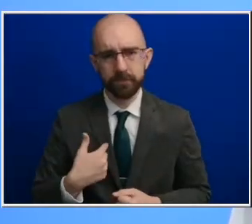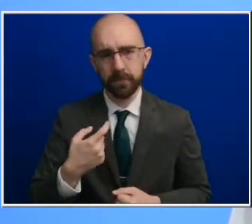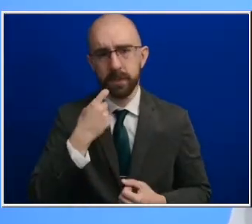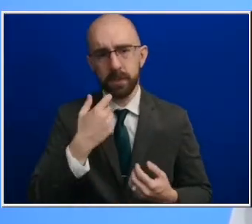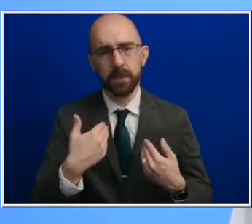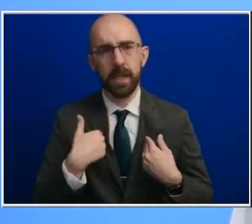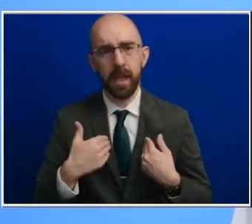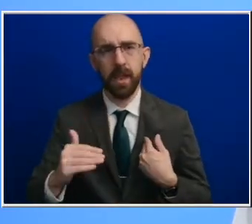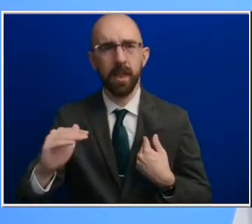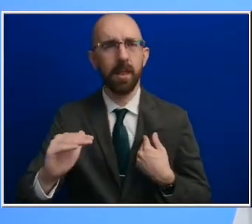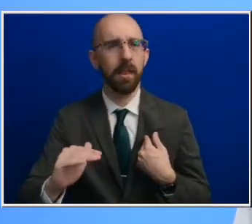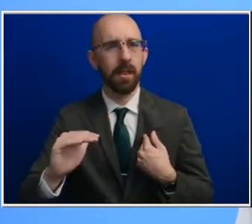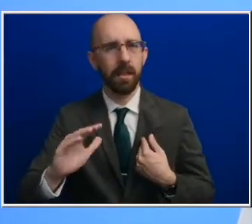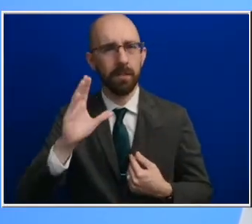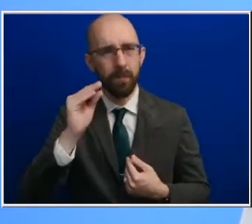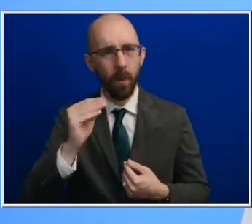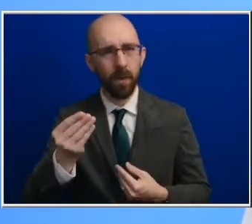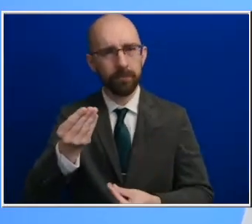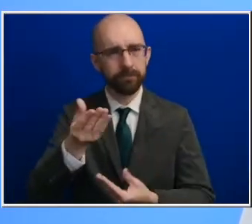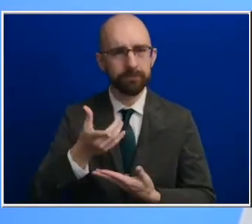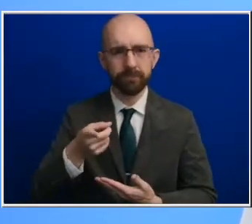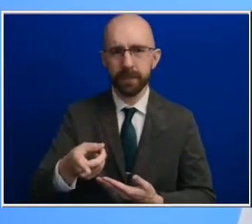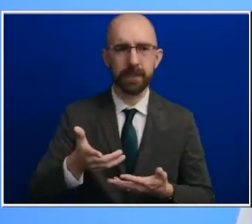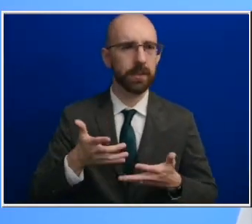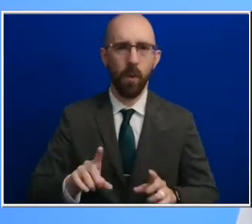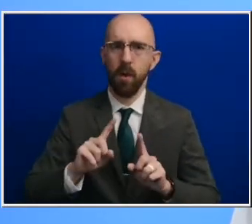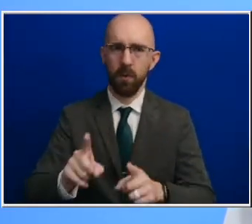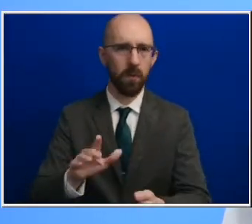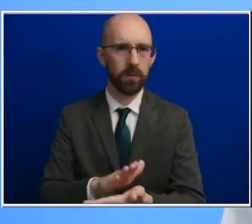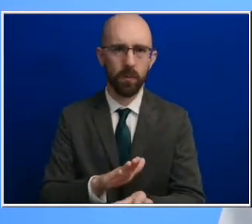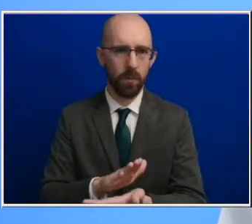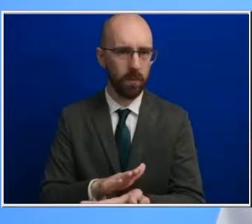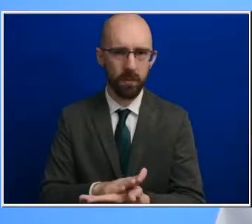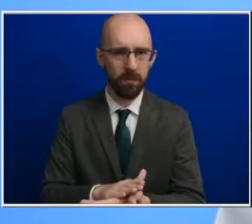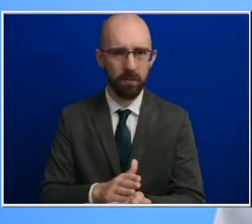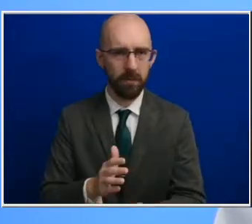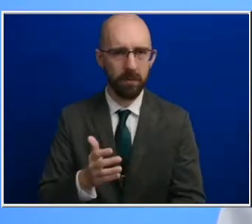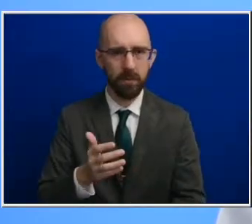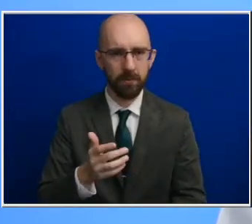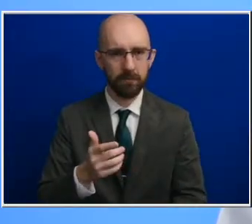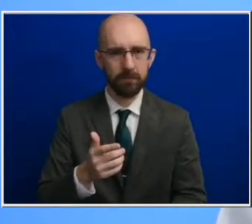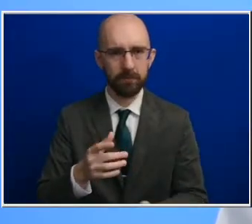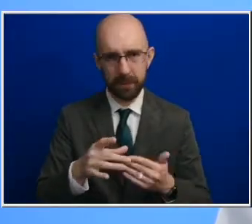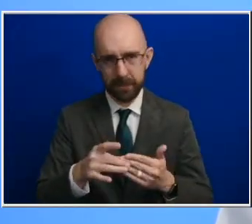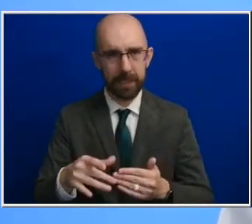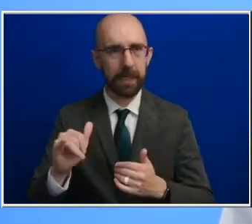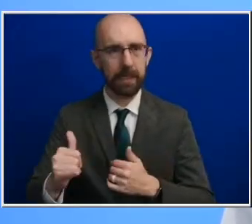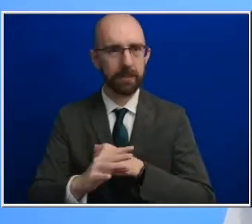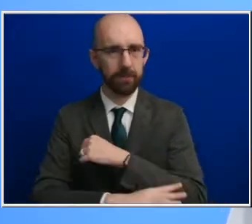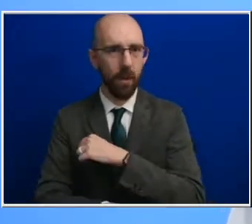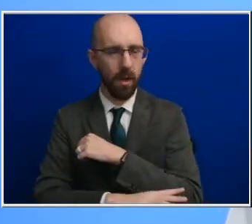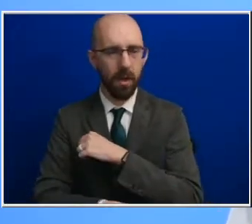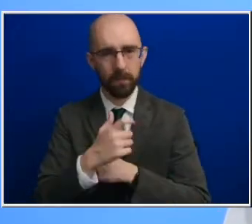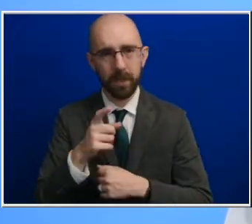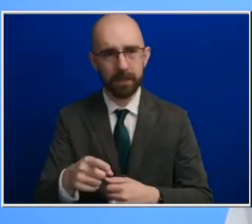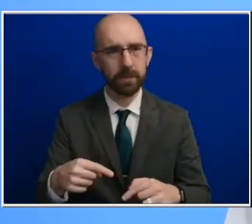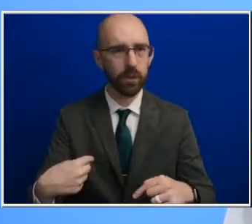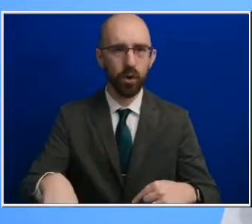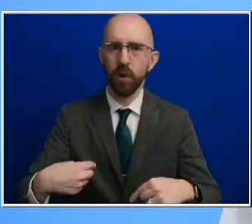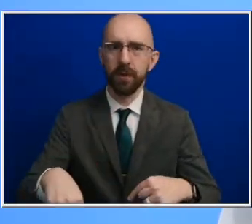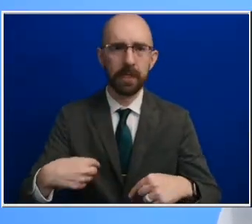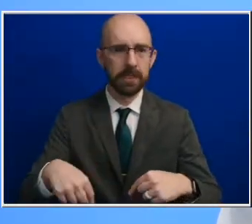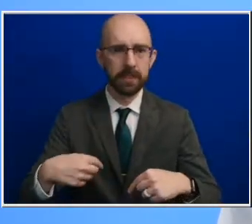boy tell me that he did not want to go to school leading into this fall because he was so nervous